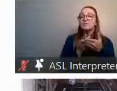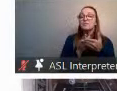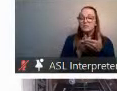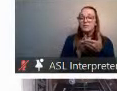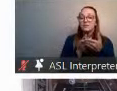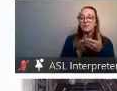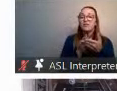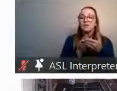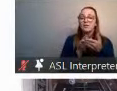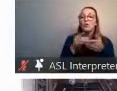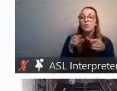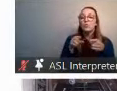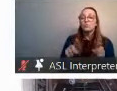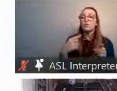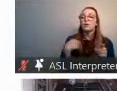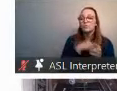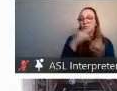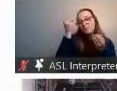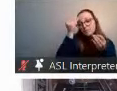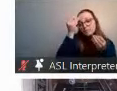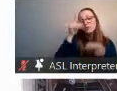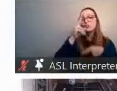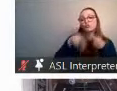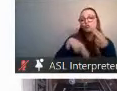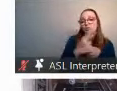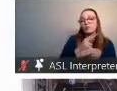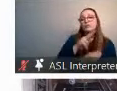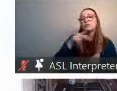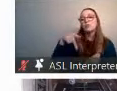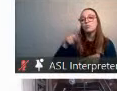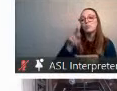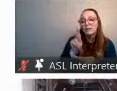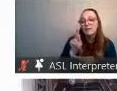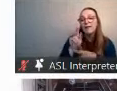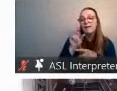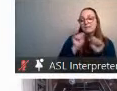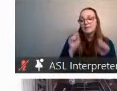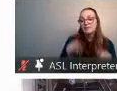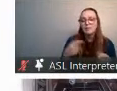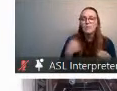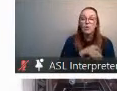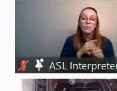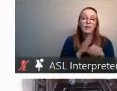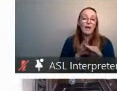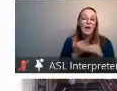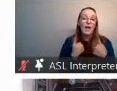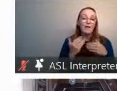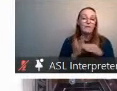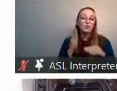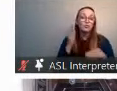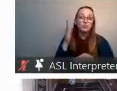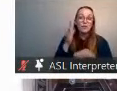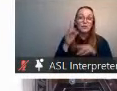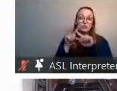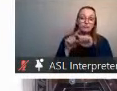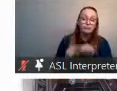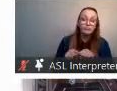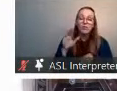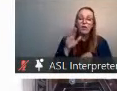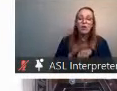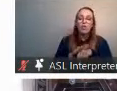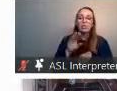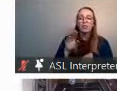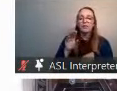a universal preschool system. Are we placing importance, let's say, on the macro economy of the child? So are we looking